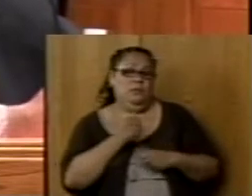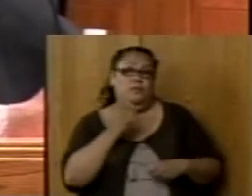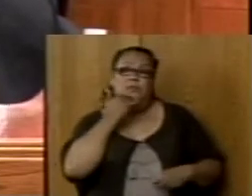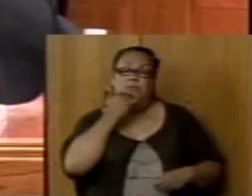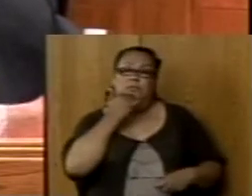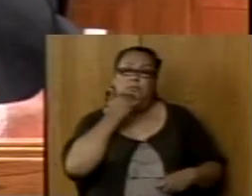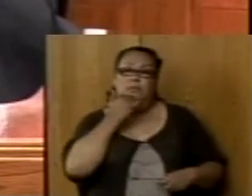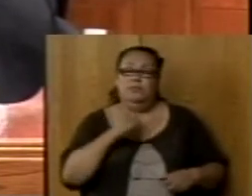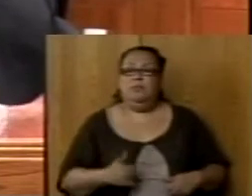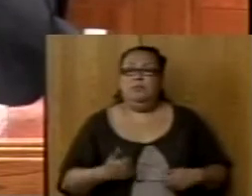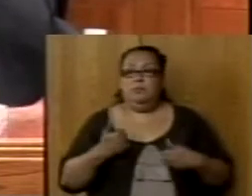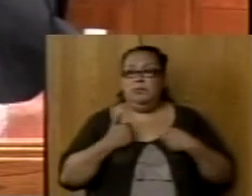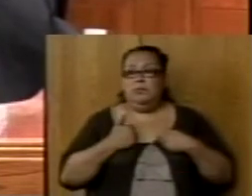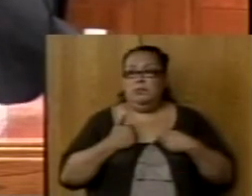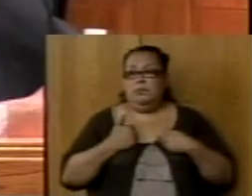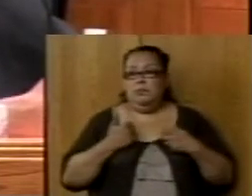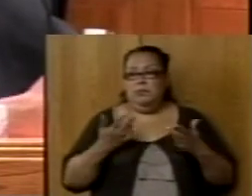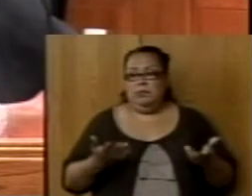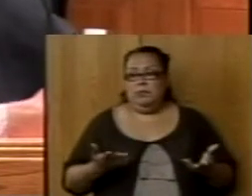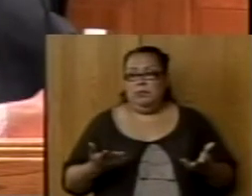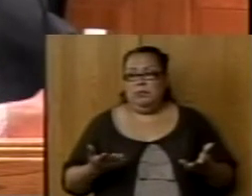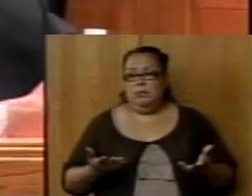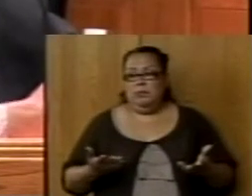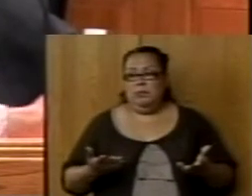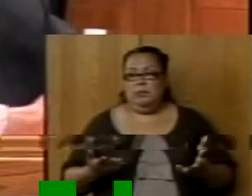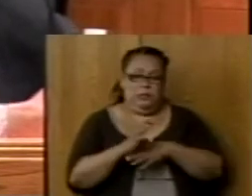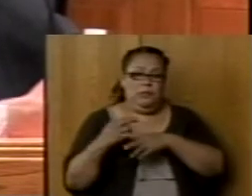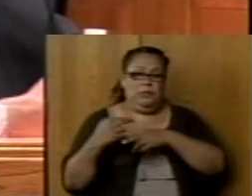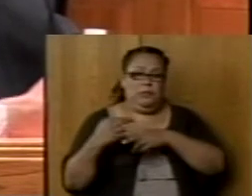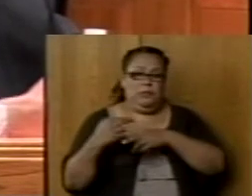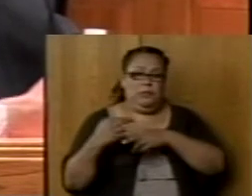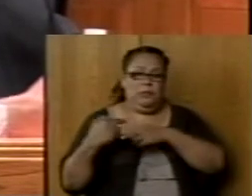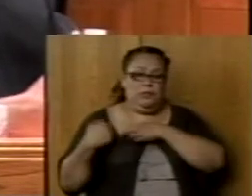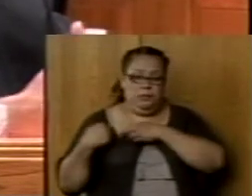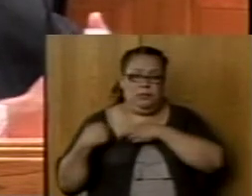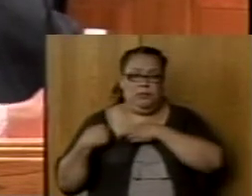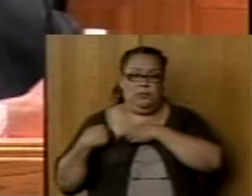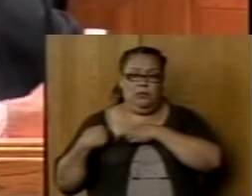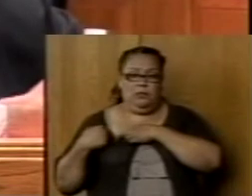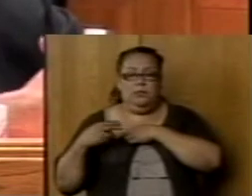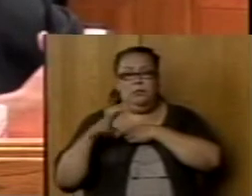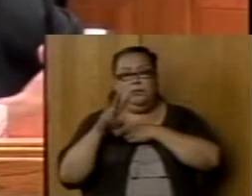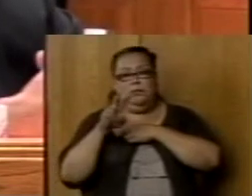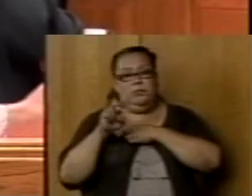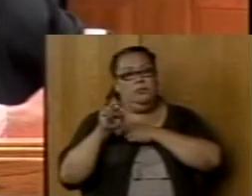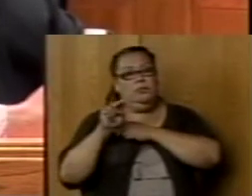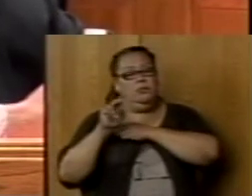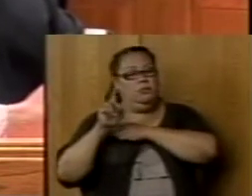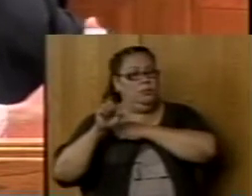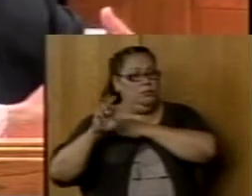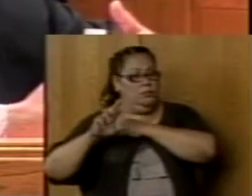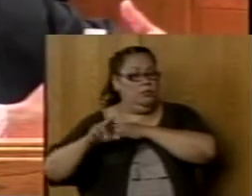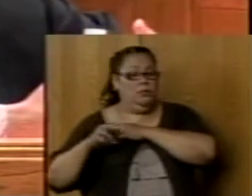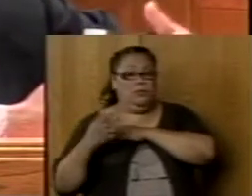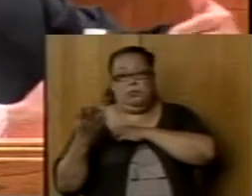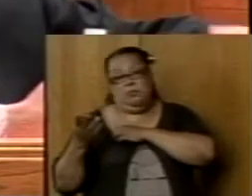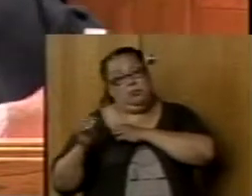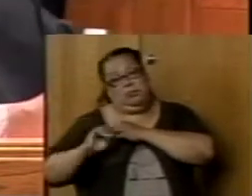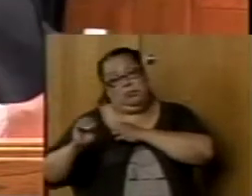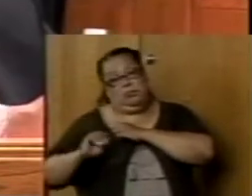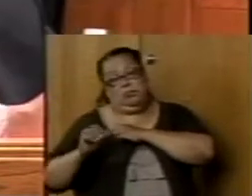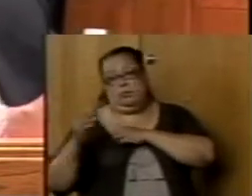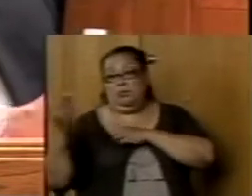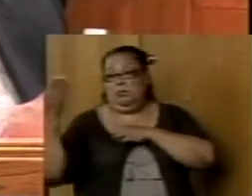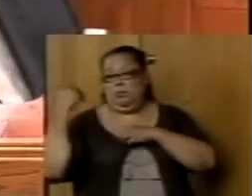address. But I think if it's the wrong address, I think it's a business responsibility The vendor, right? the vendor to come and tell the district, listen, I'm no longer